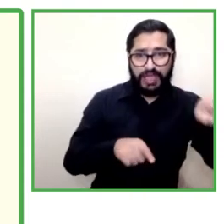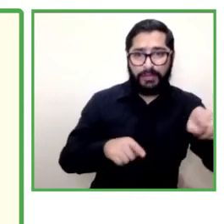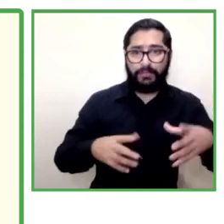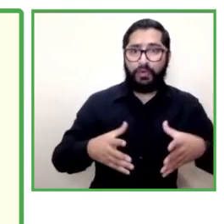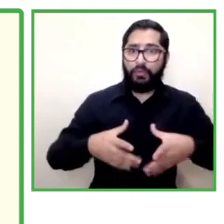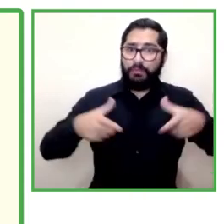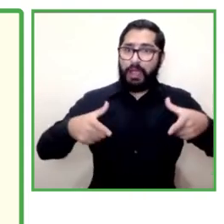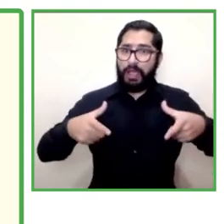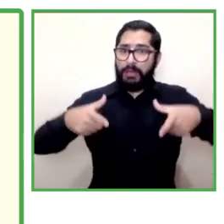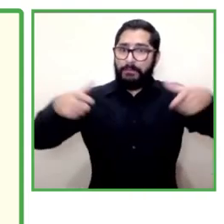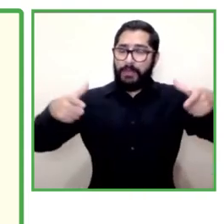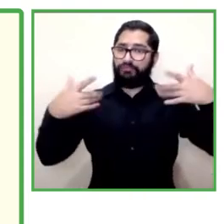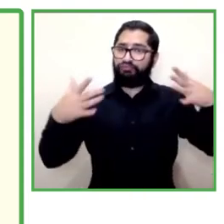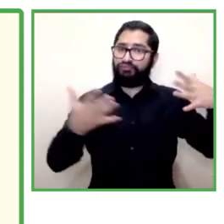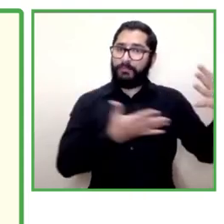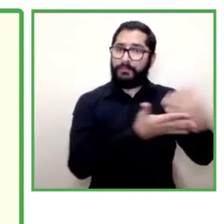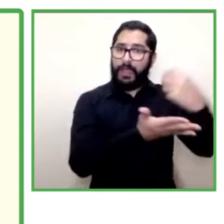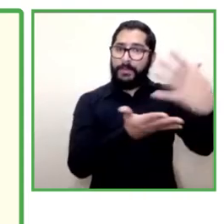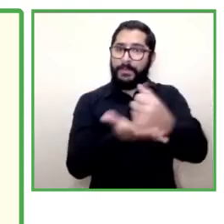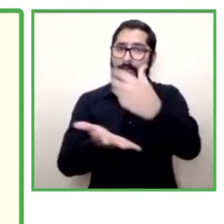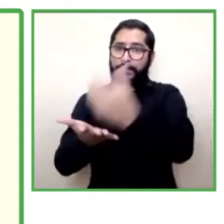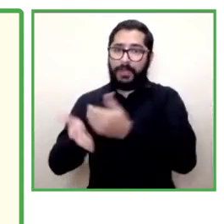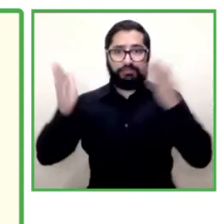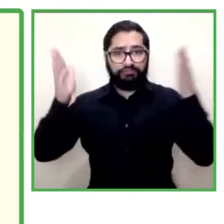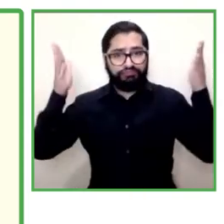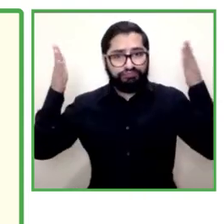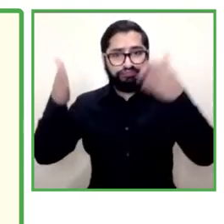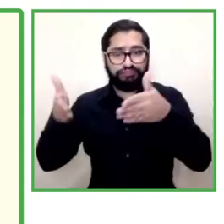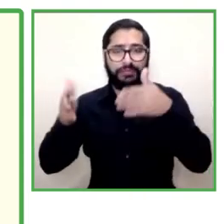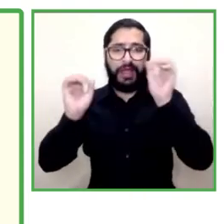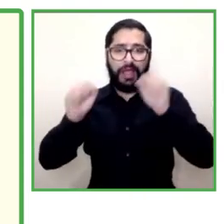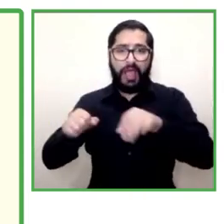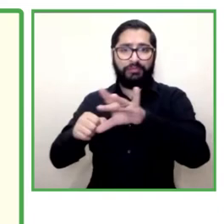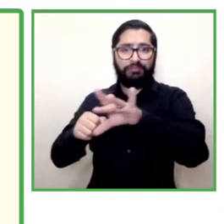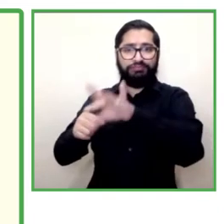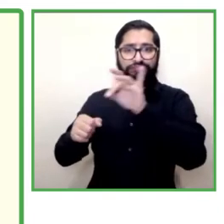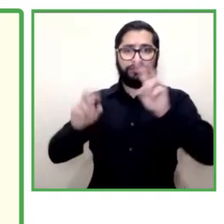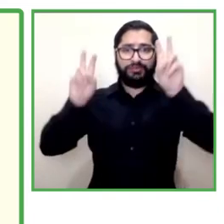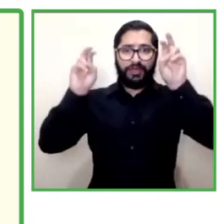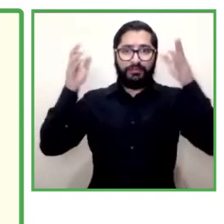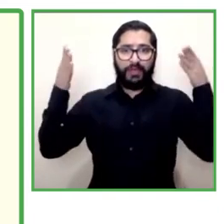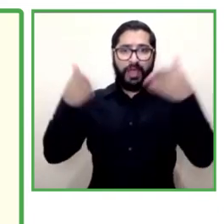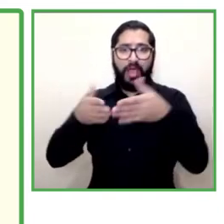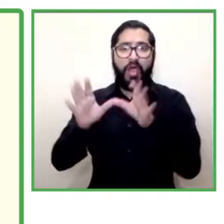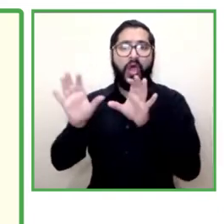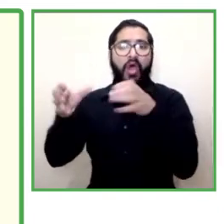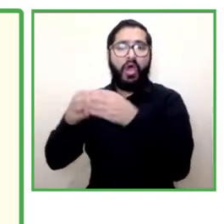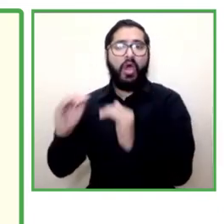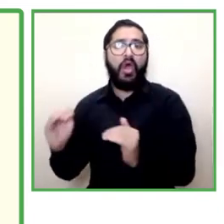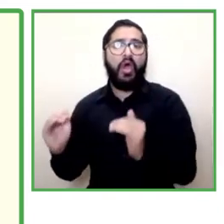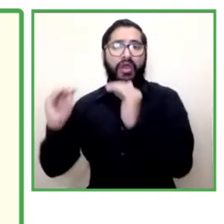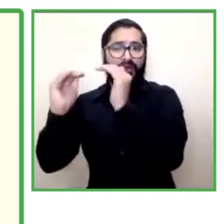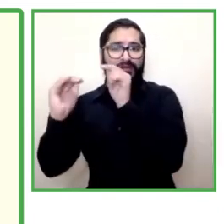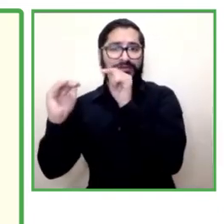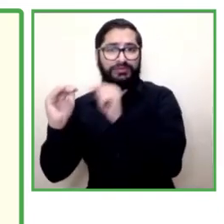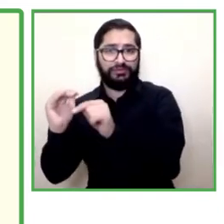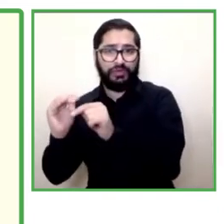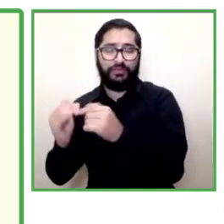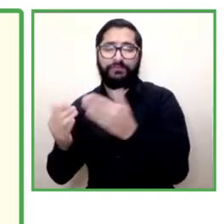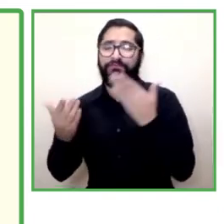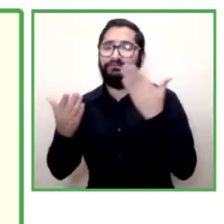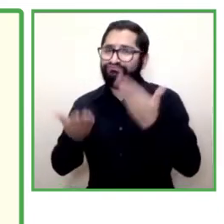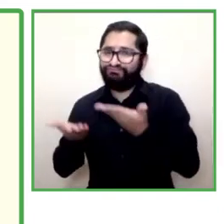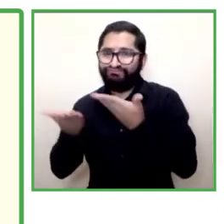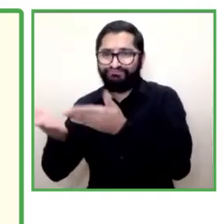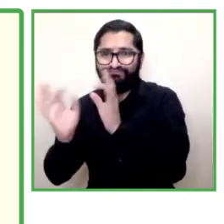to being an organization, also want to bring up local deaf association, local sign language teachers in the countries in